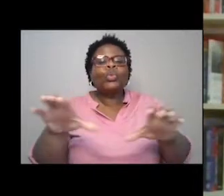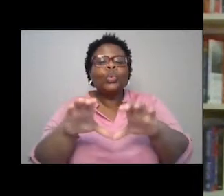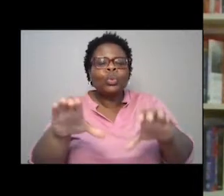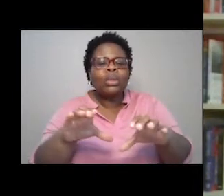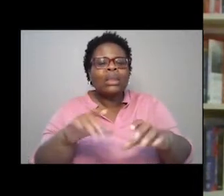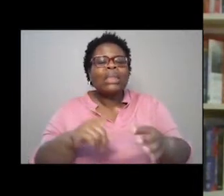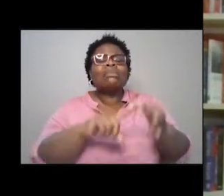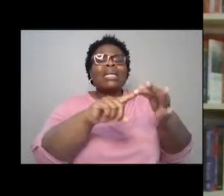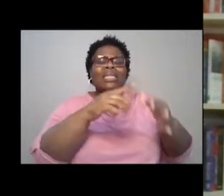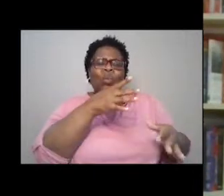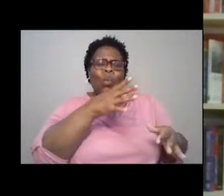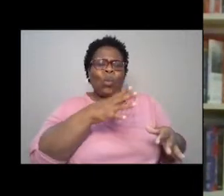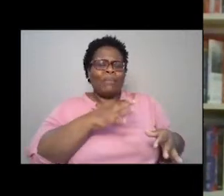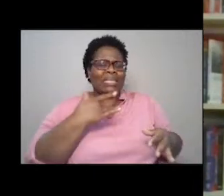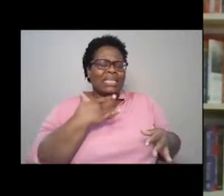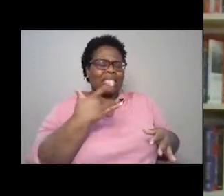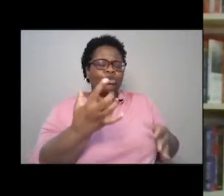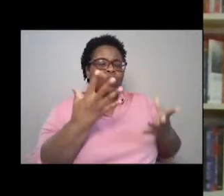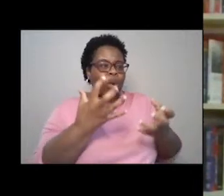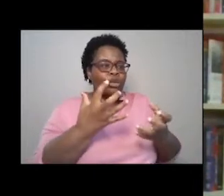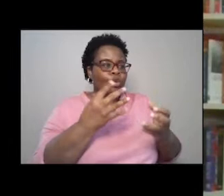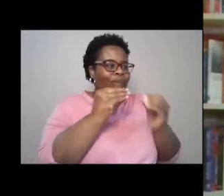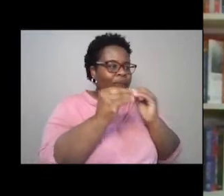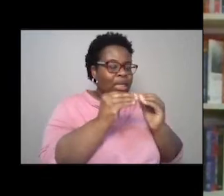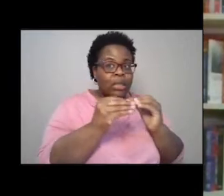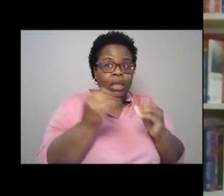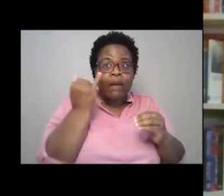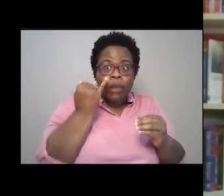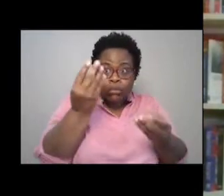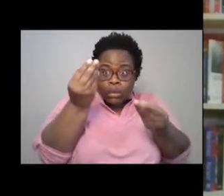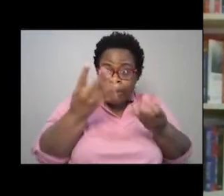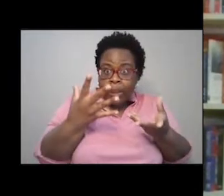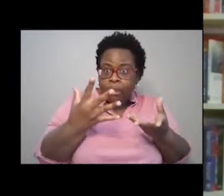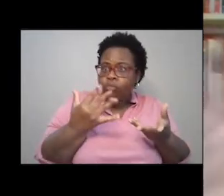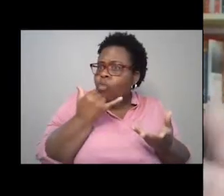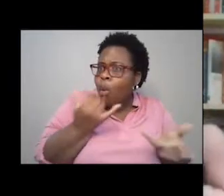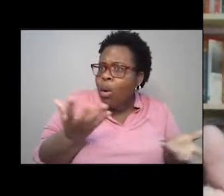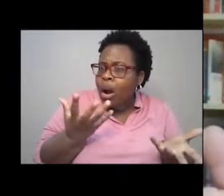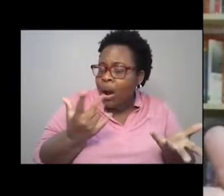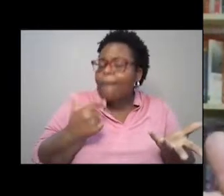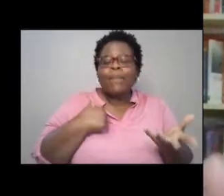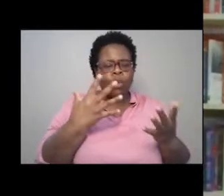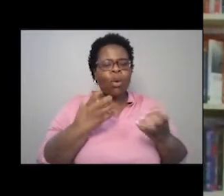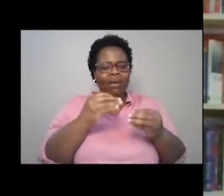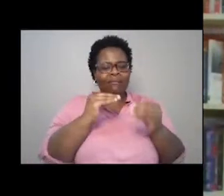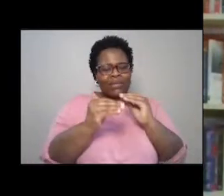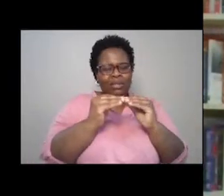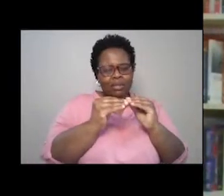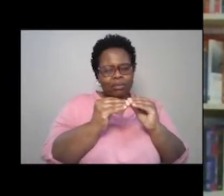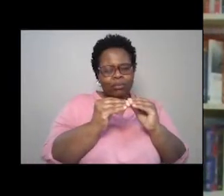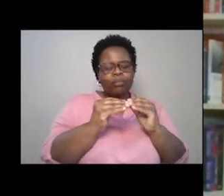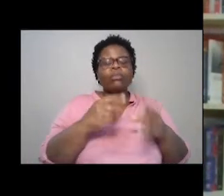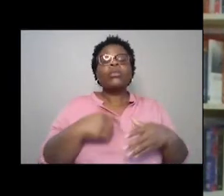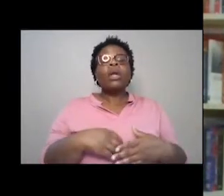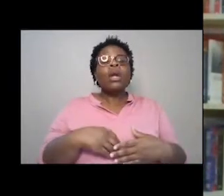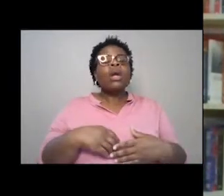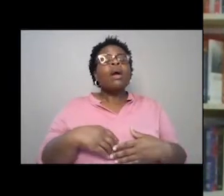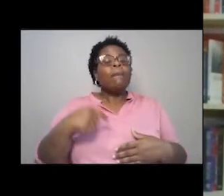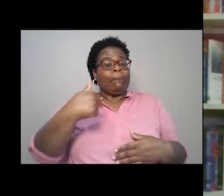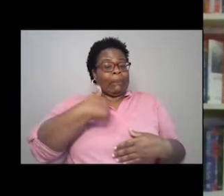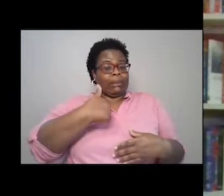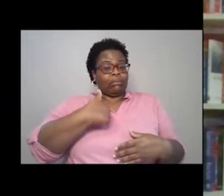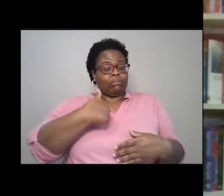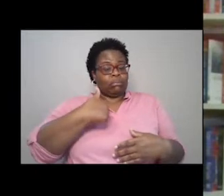women, we want to come in and fix the problem. Oh, you tell me what's wrong, and then I'm going to tell you how to fix it. I like